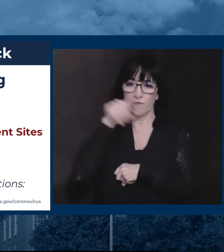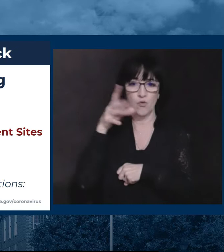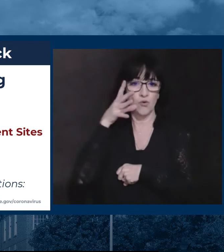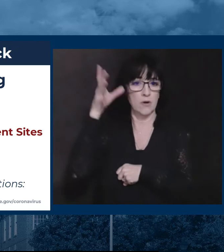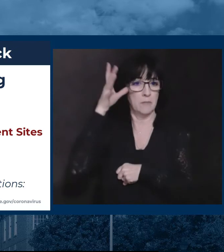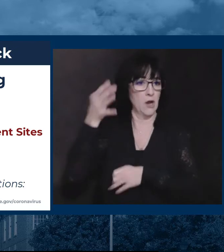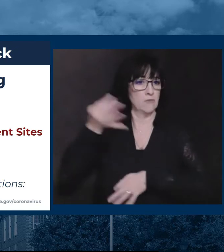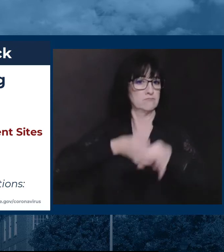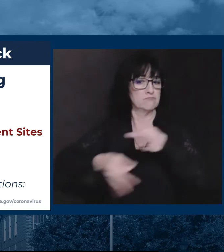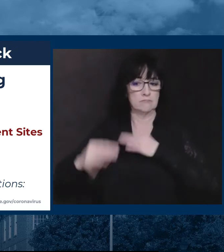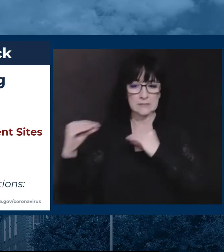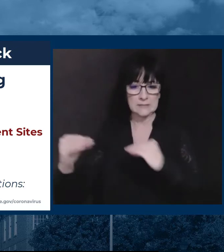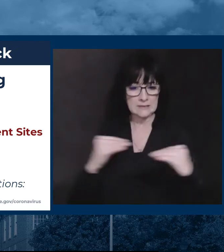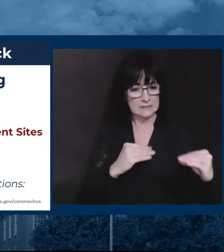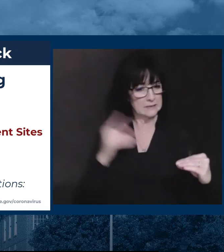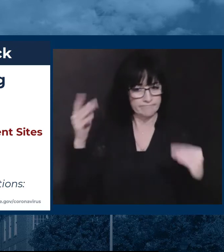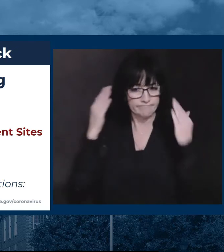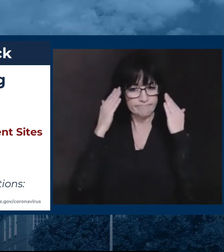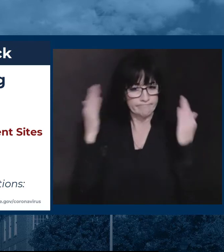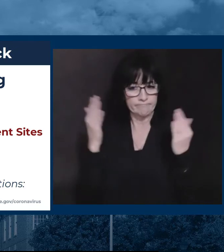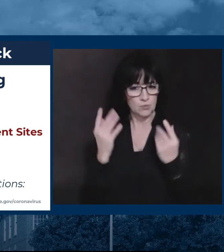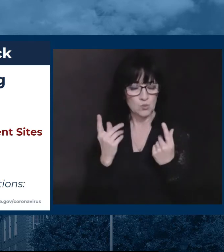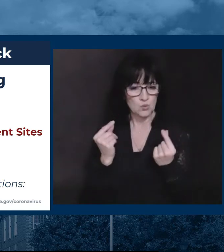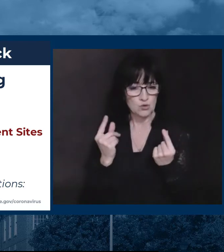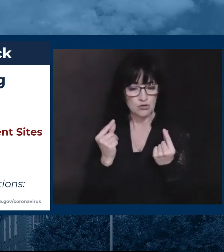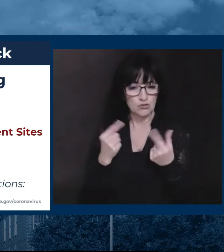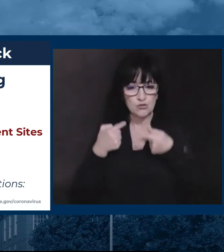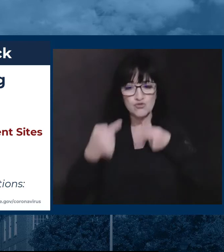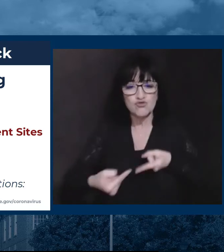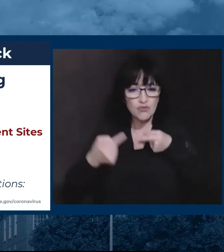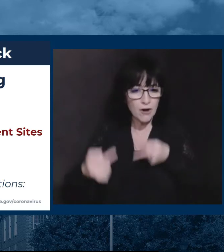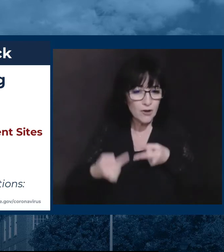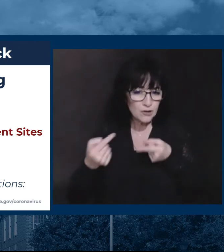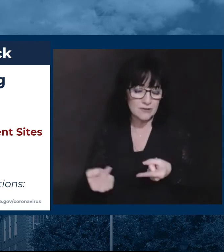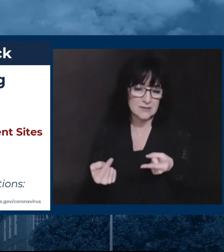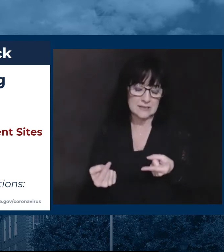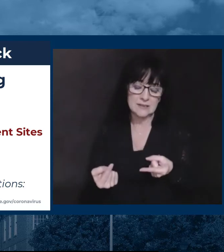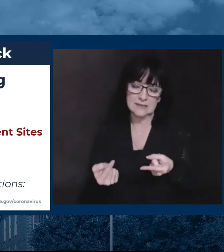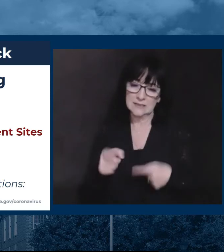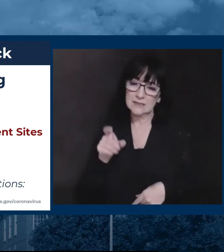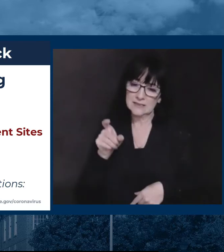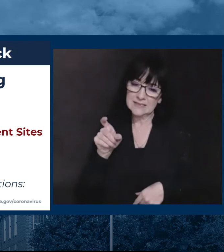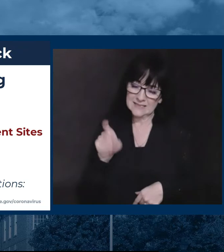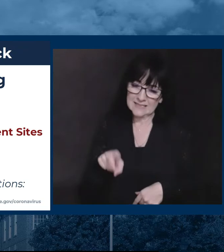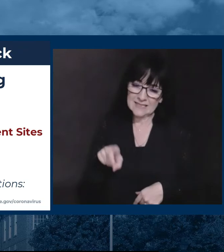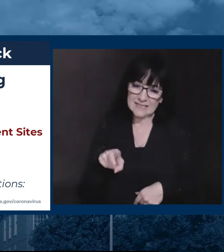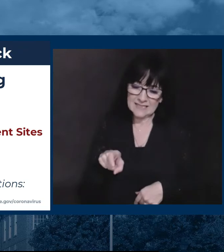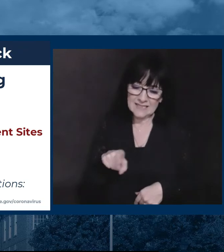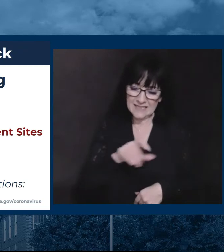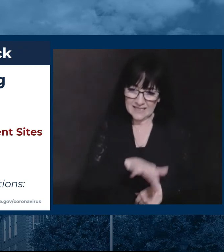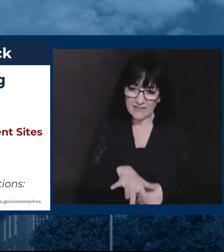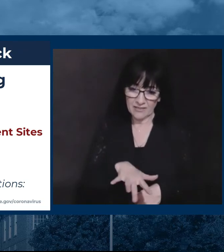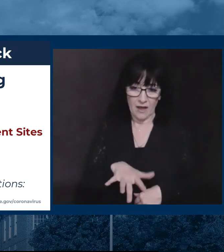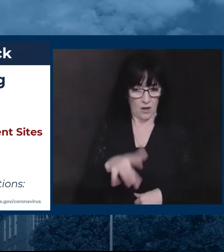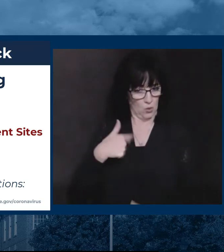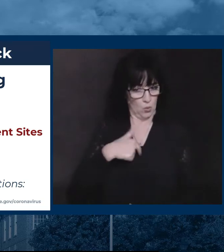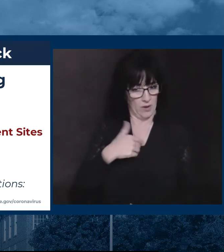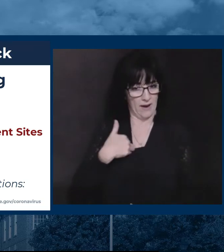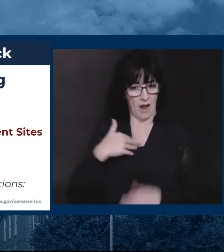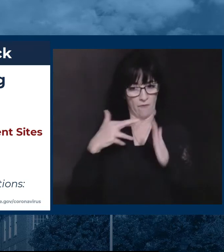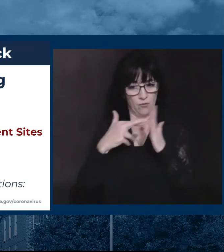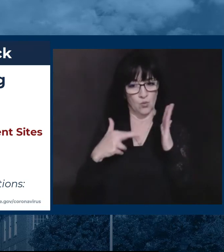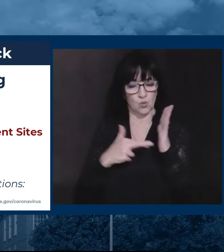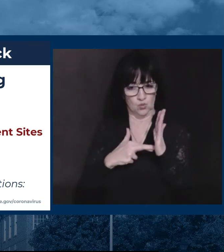academic career is going to struggle from there on out. That's why we have the third grade reading proficiency goal,